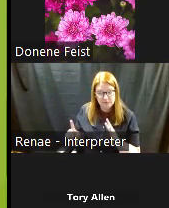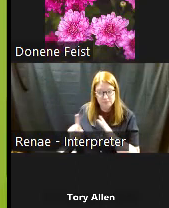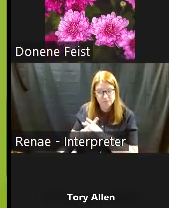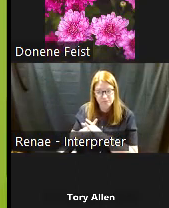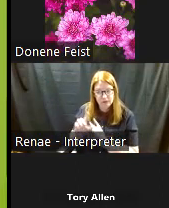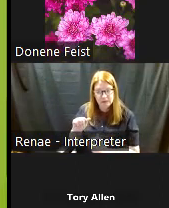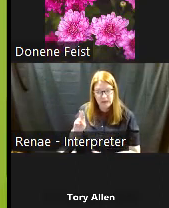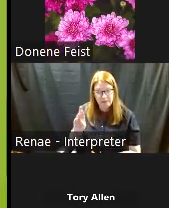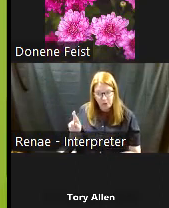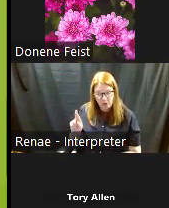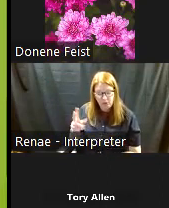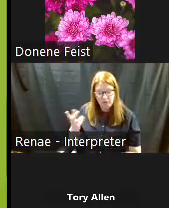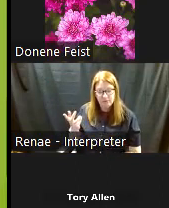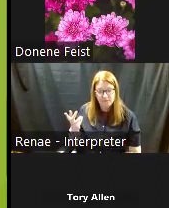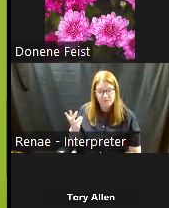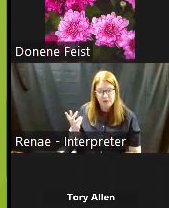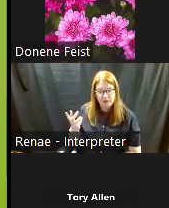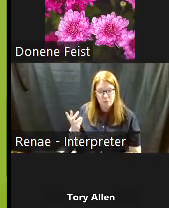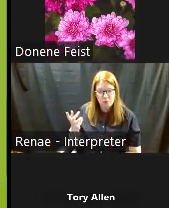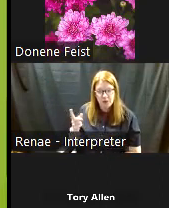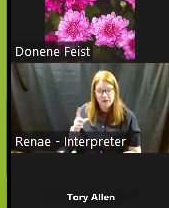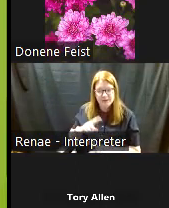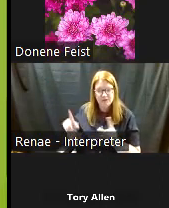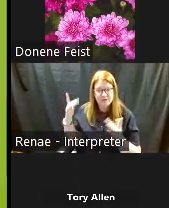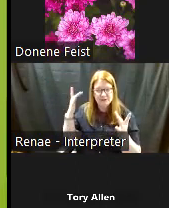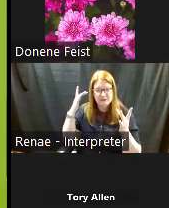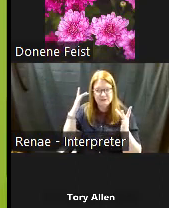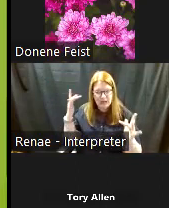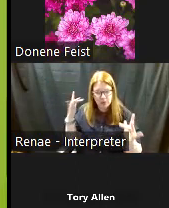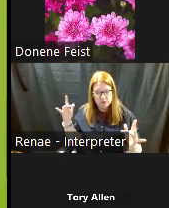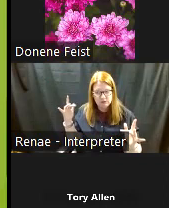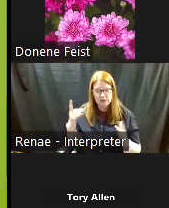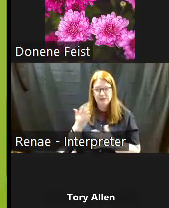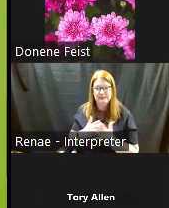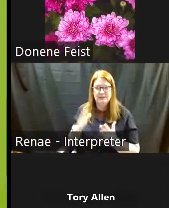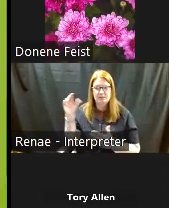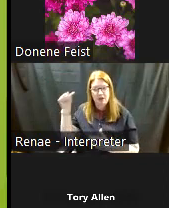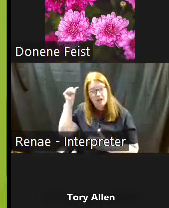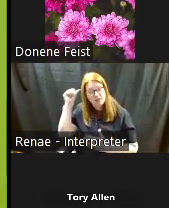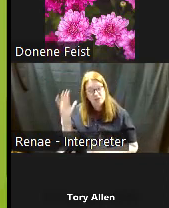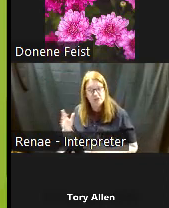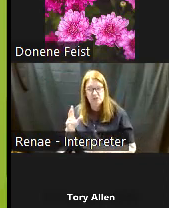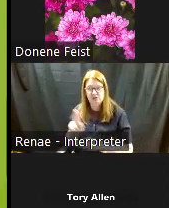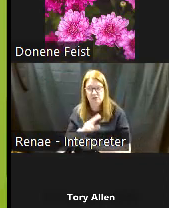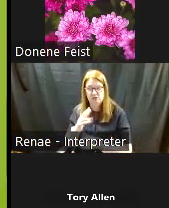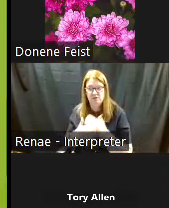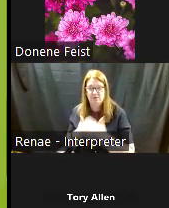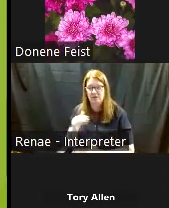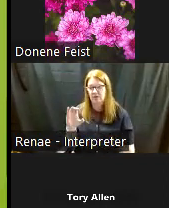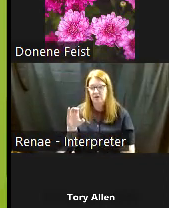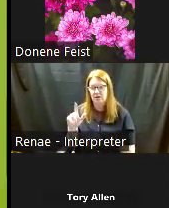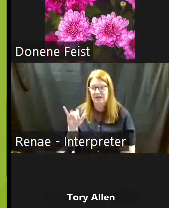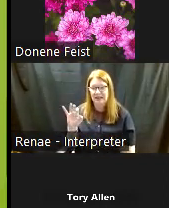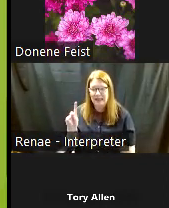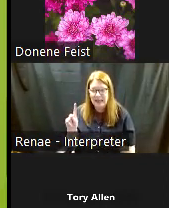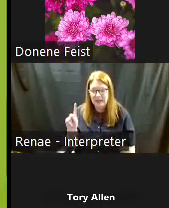if we're only using, like, there's different sounds we can play, and some audiologists are really comfortable using what we call a click.